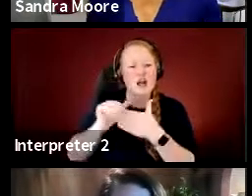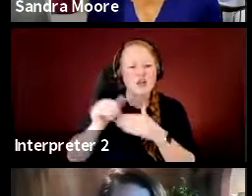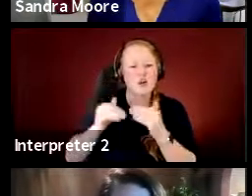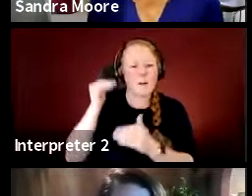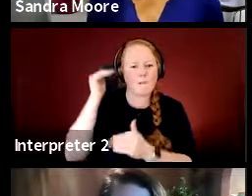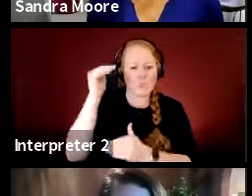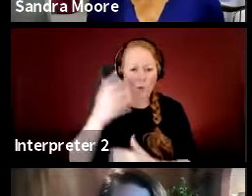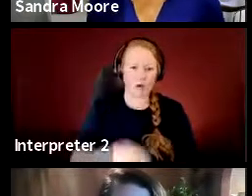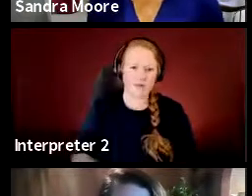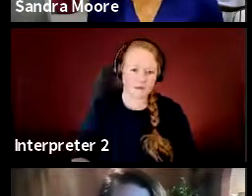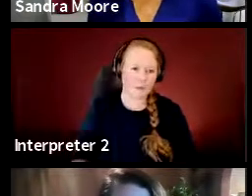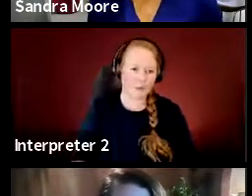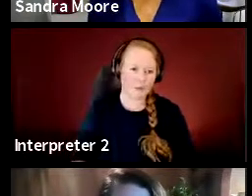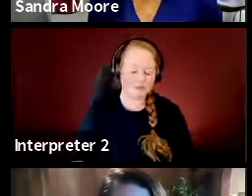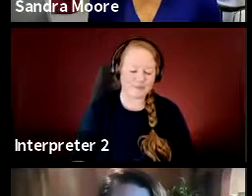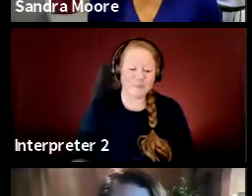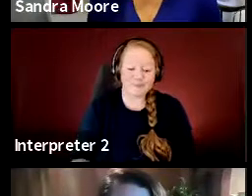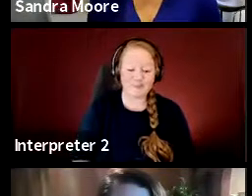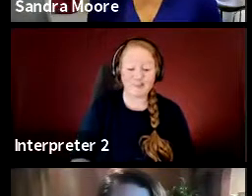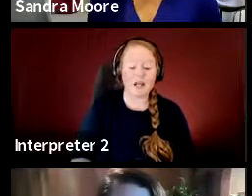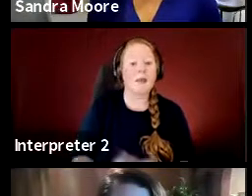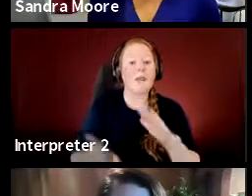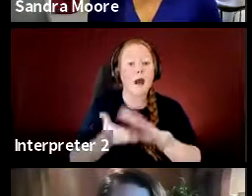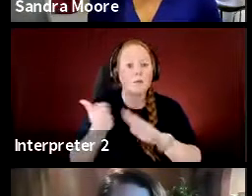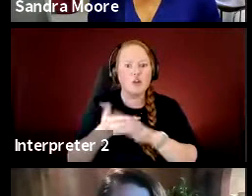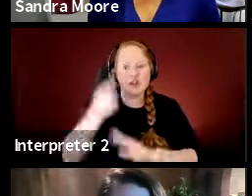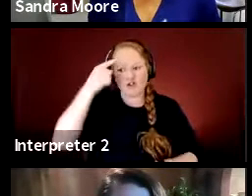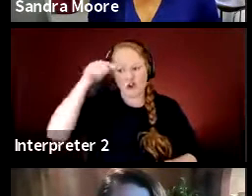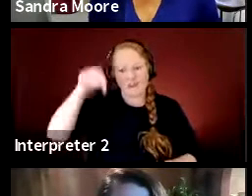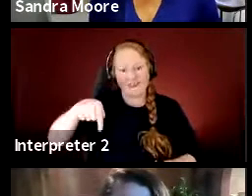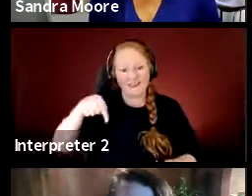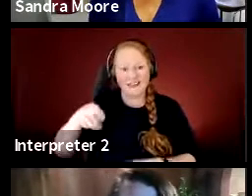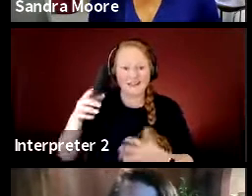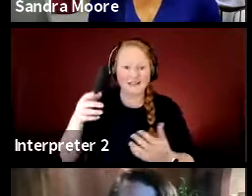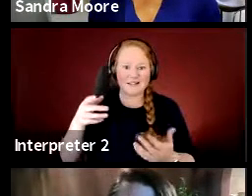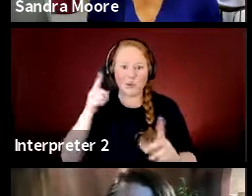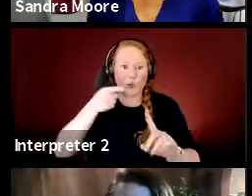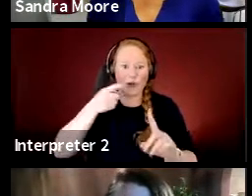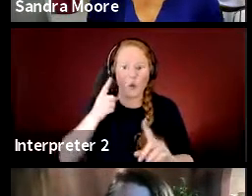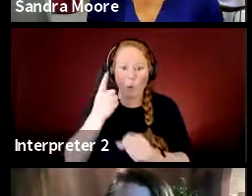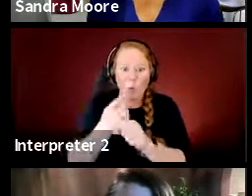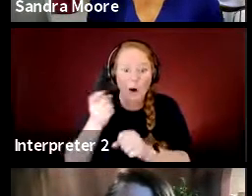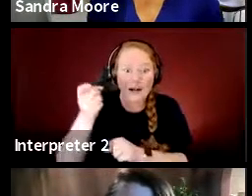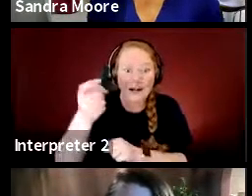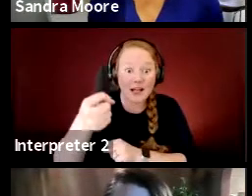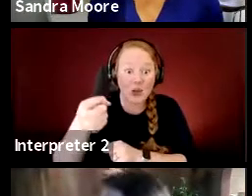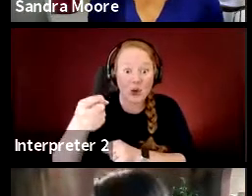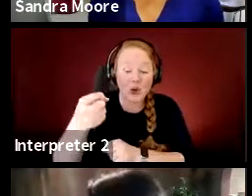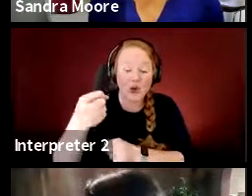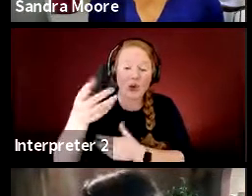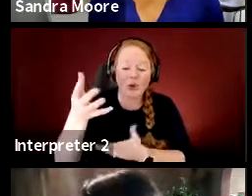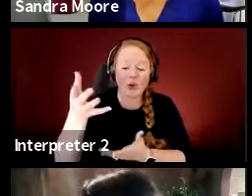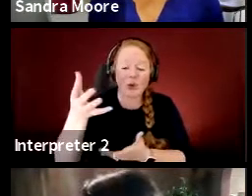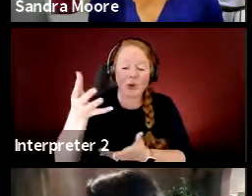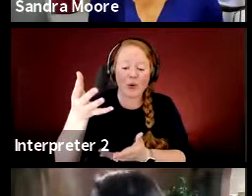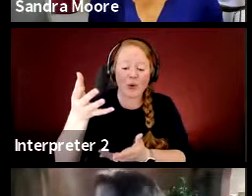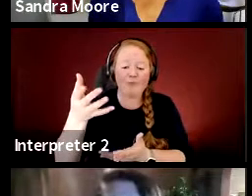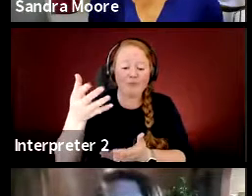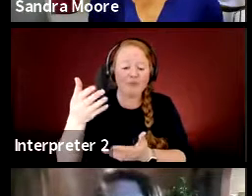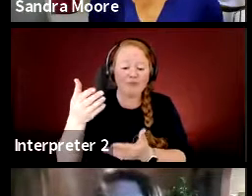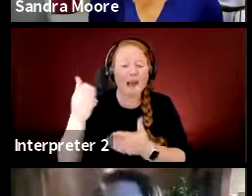year. Throughout the operation of this initiative, 1 year later, a pattern that has emerged is an ongoing need for additional